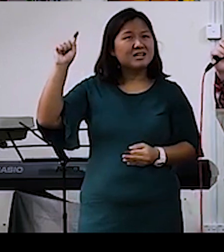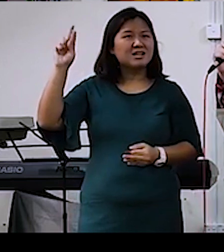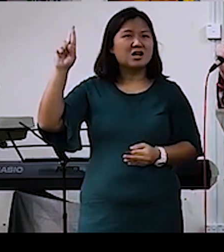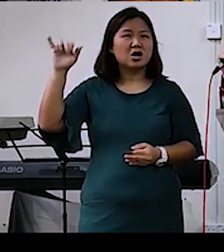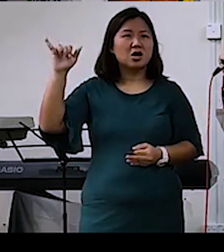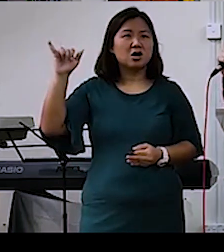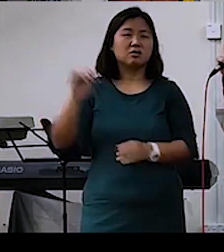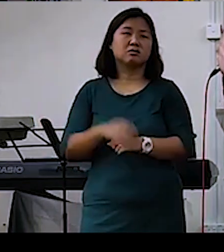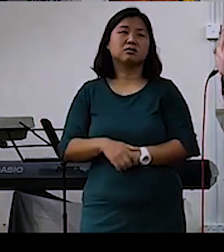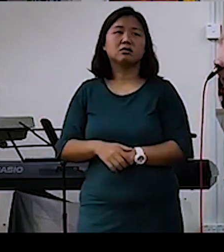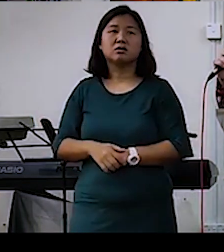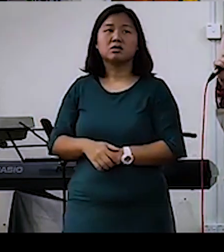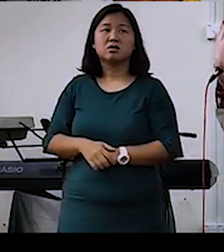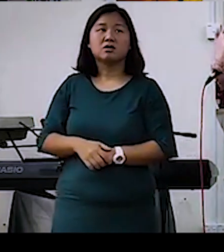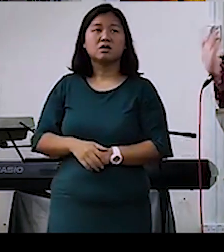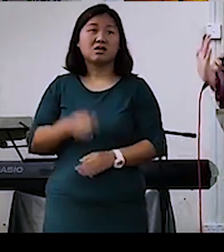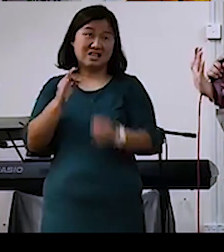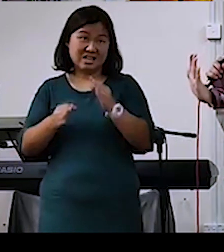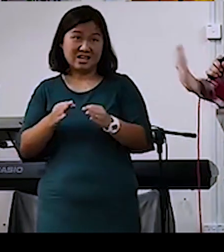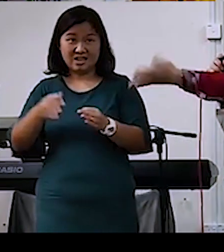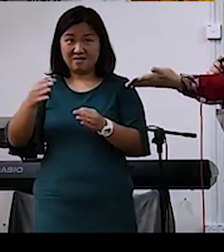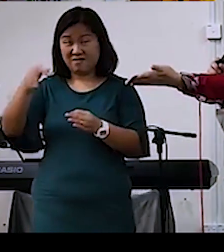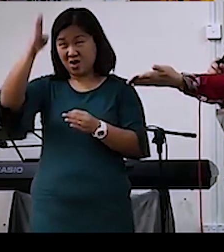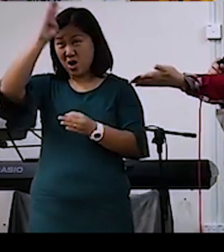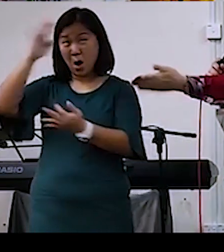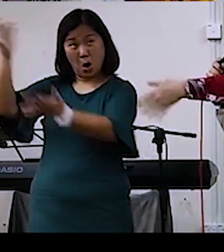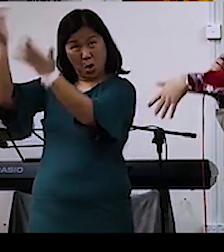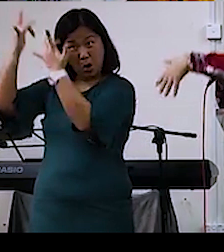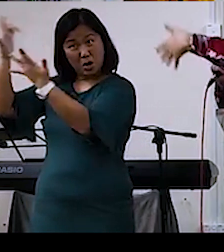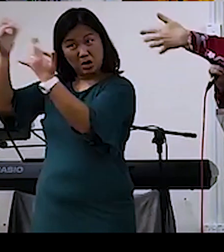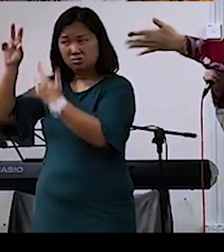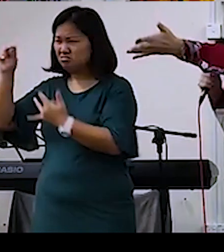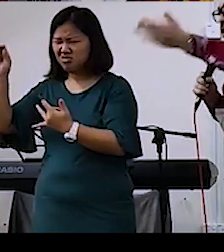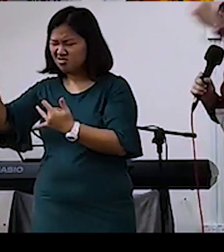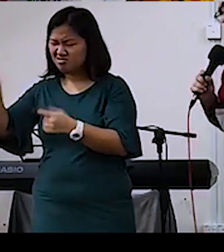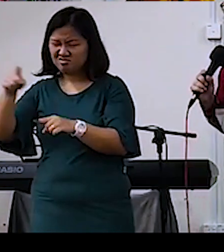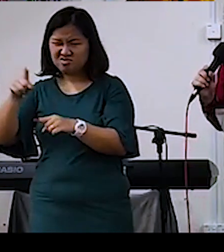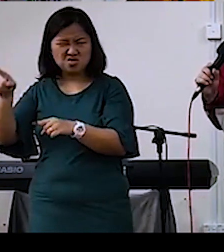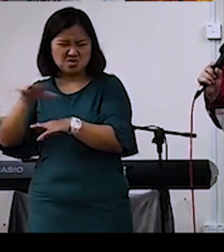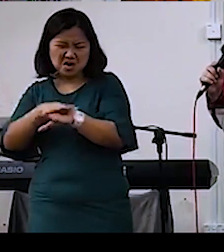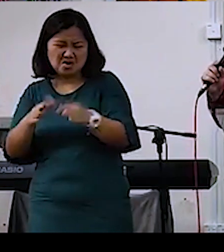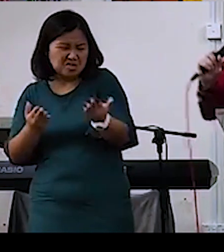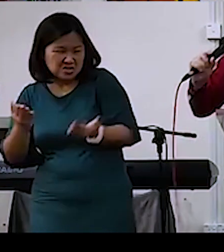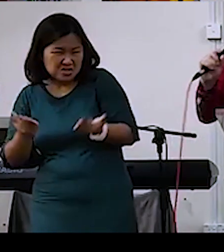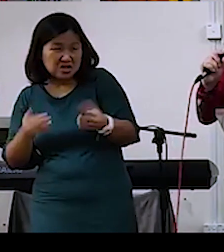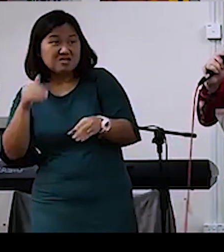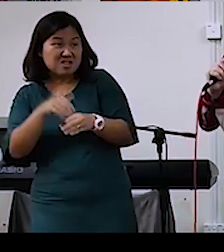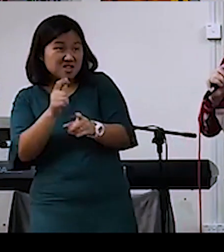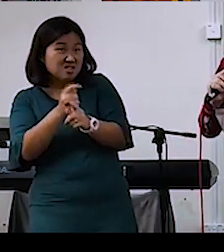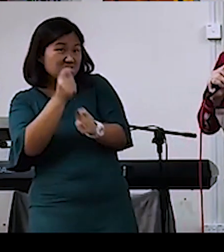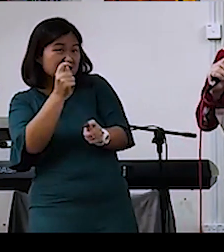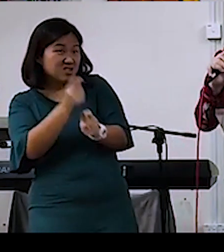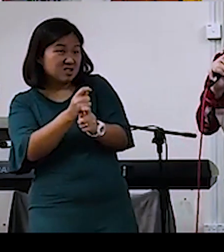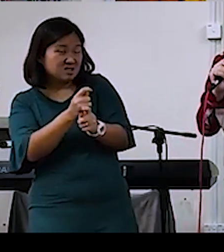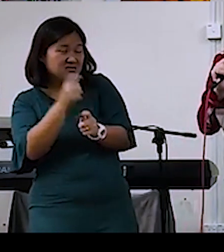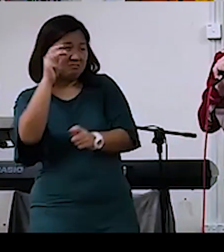car. I can. No, because if God's mercy is not upon your life, you can't serve in your transplantation ministry. So every ministry we